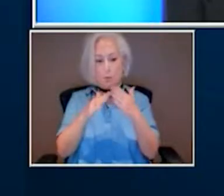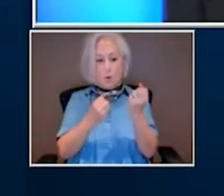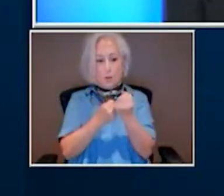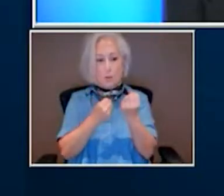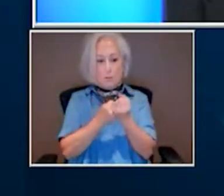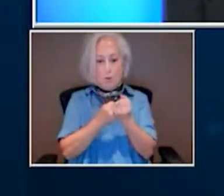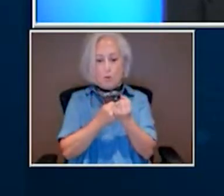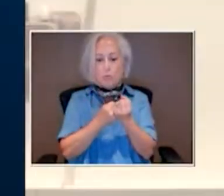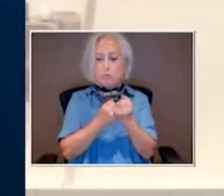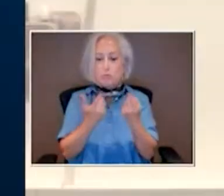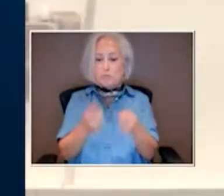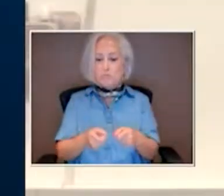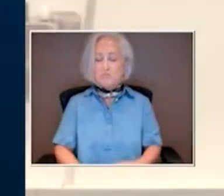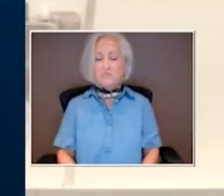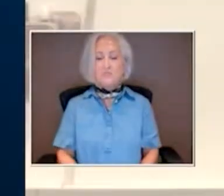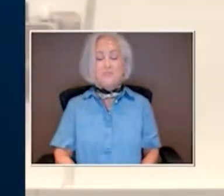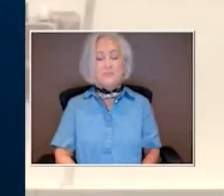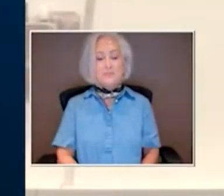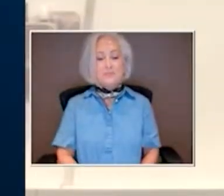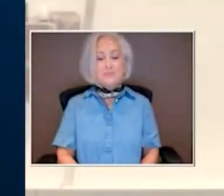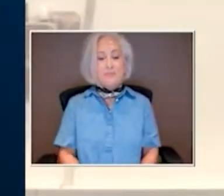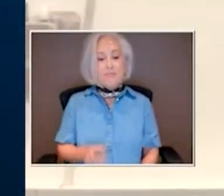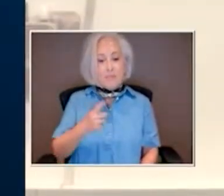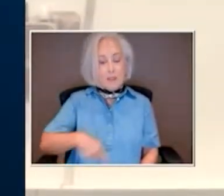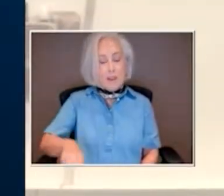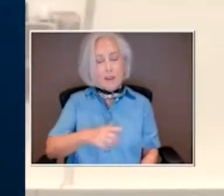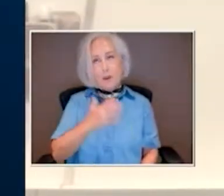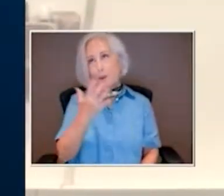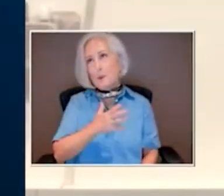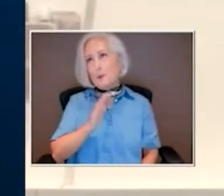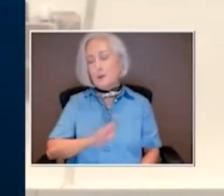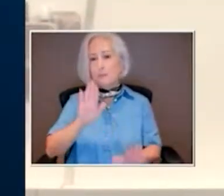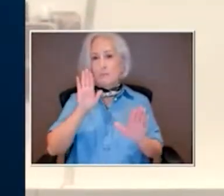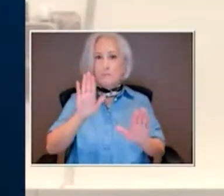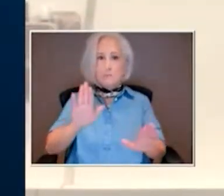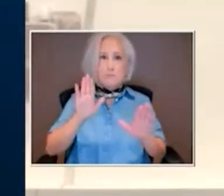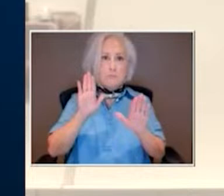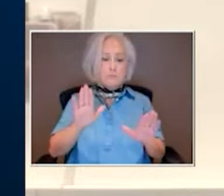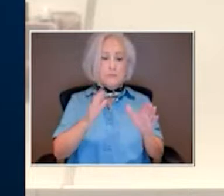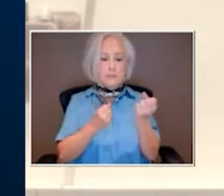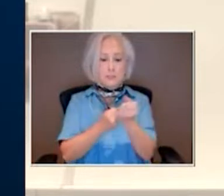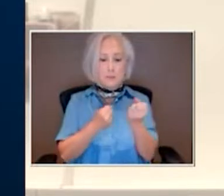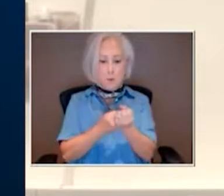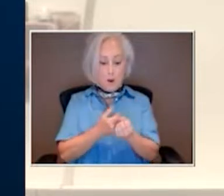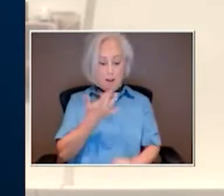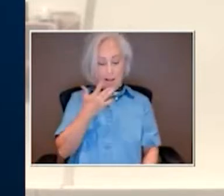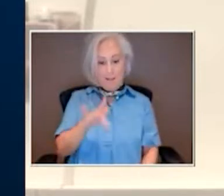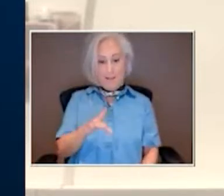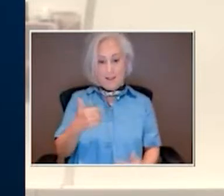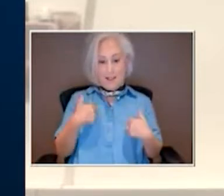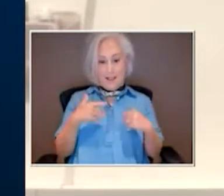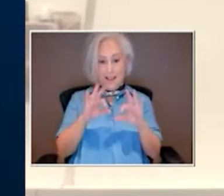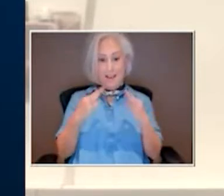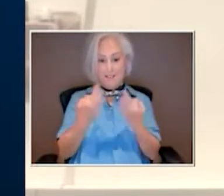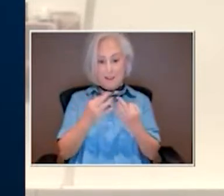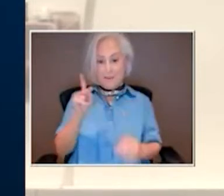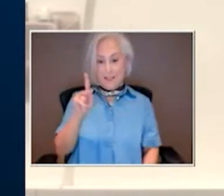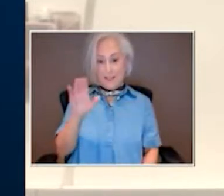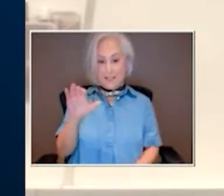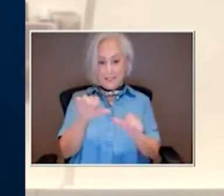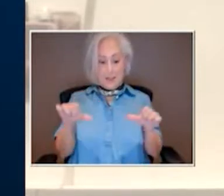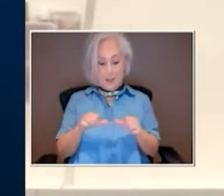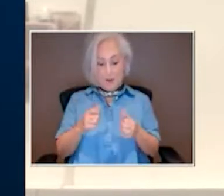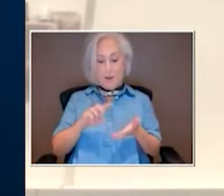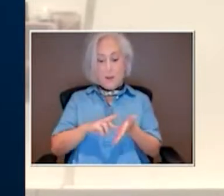all of this. Yes, they have been so supportive. I'm very fortunate that I have family in the Kansas City area, so I've been staying